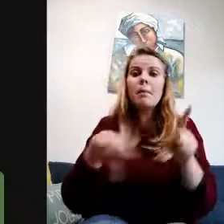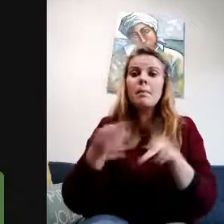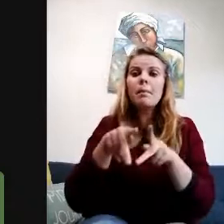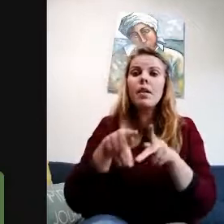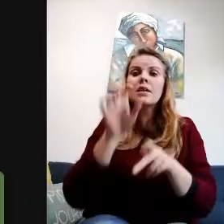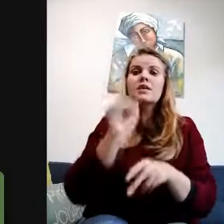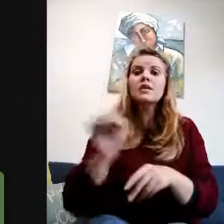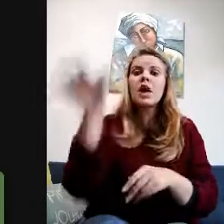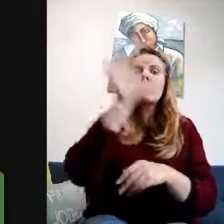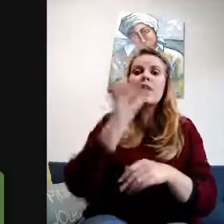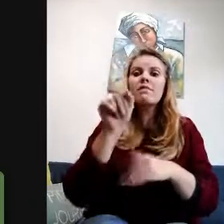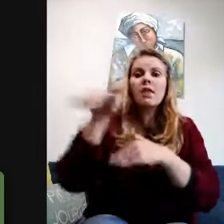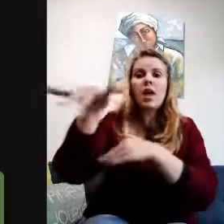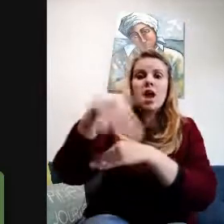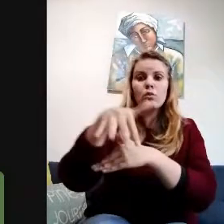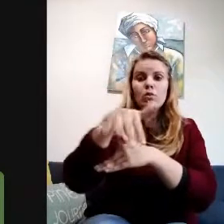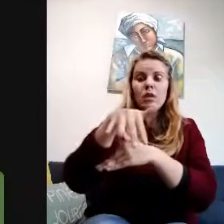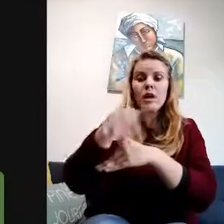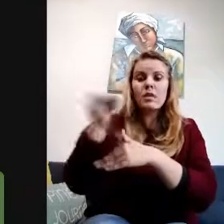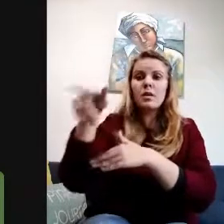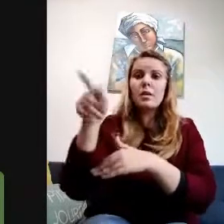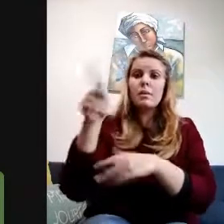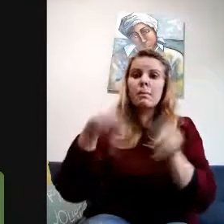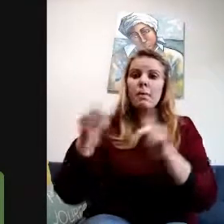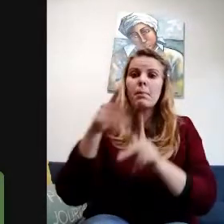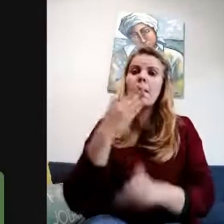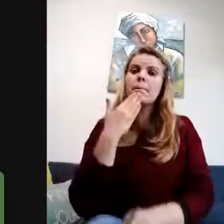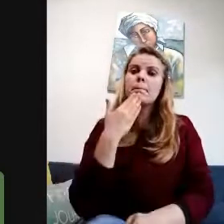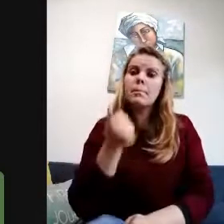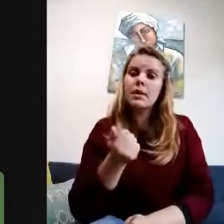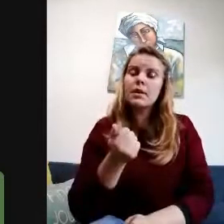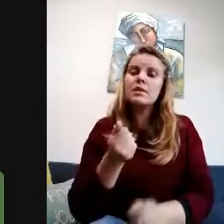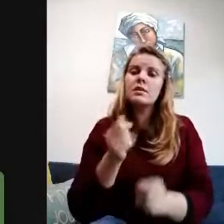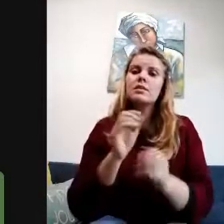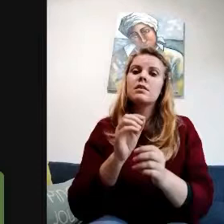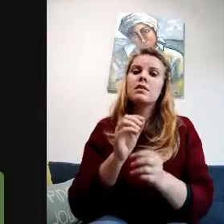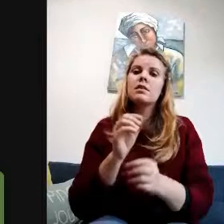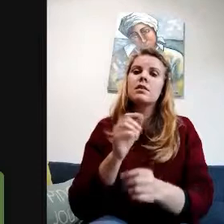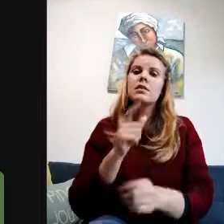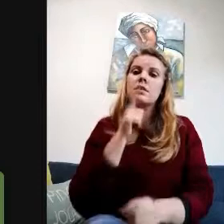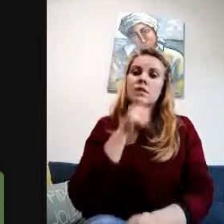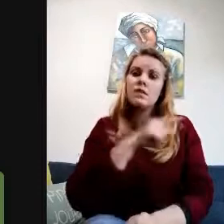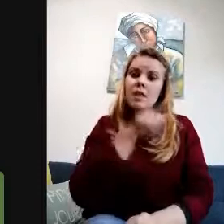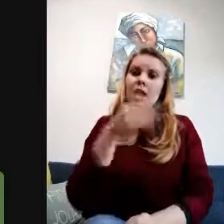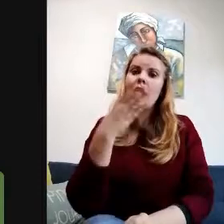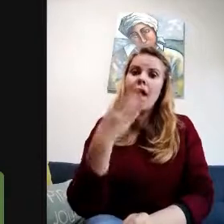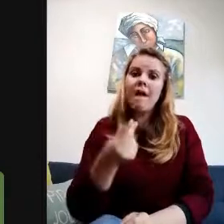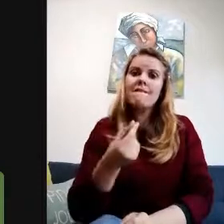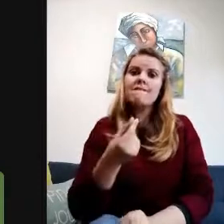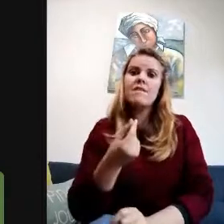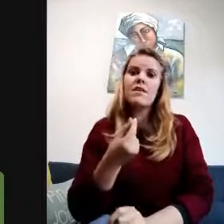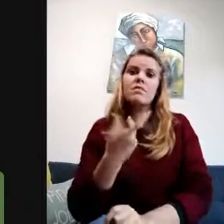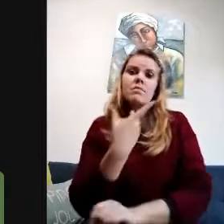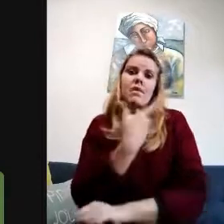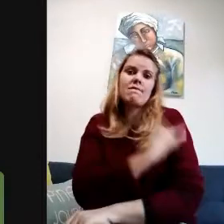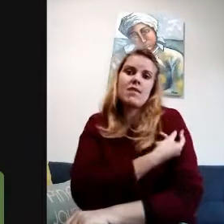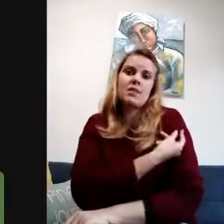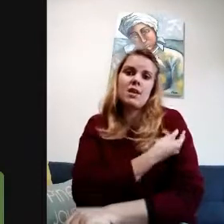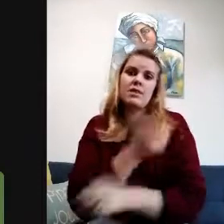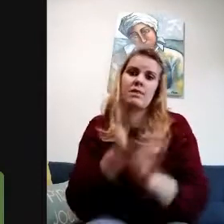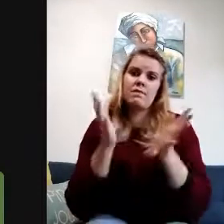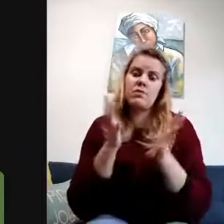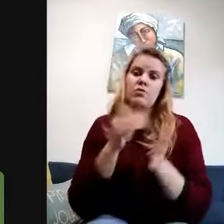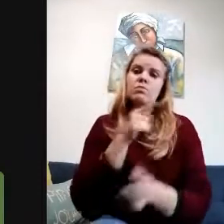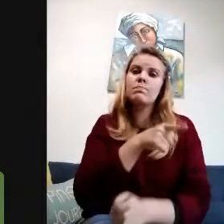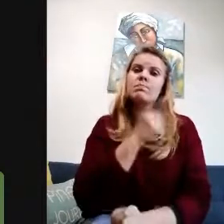Africa, you need to illustrate to us that you have been vaccinated. And that is a requirement